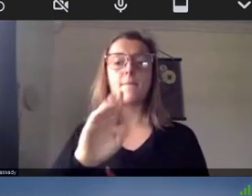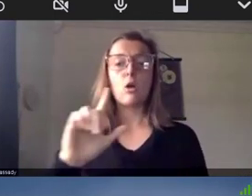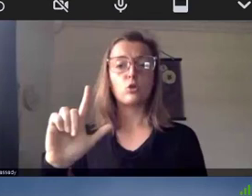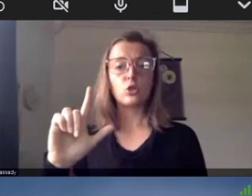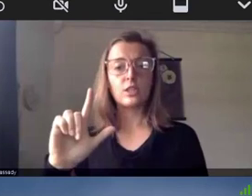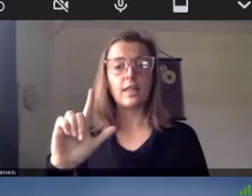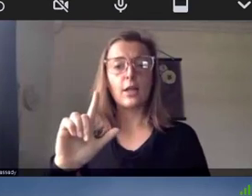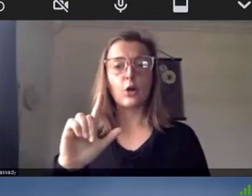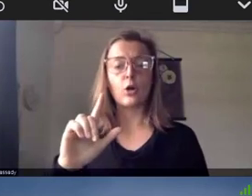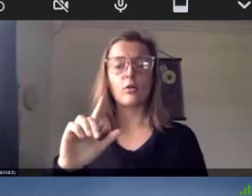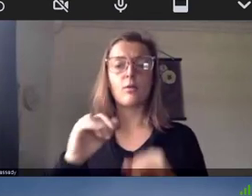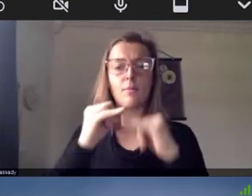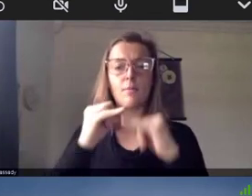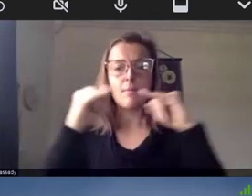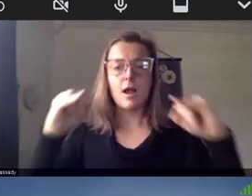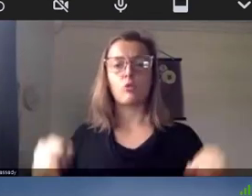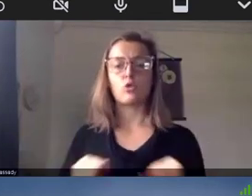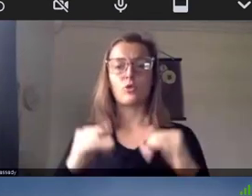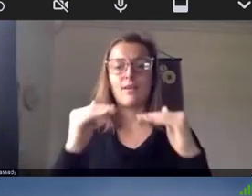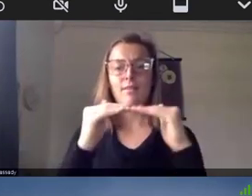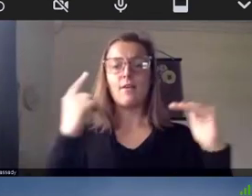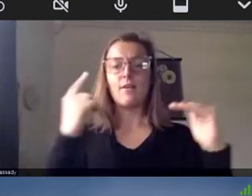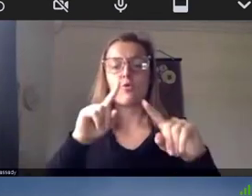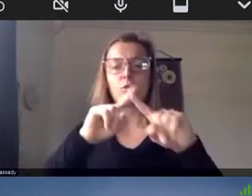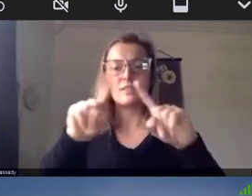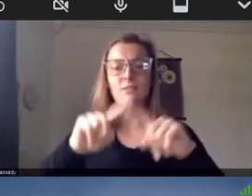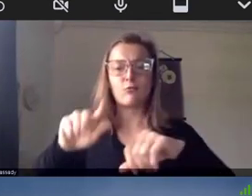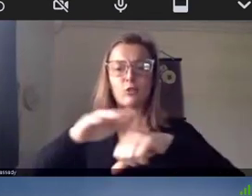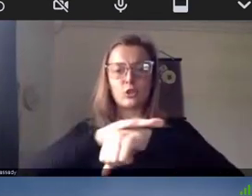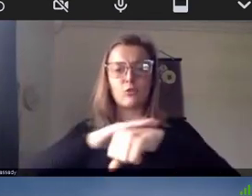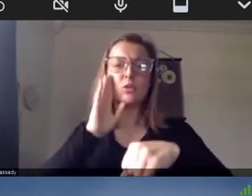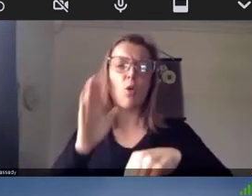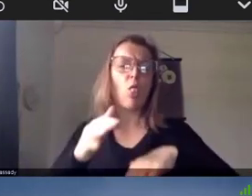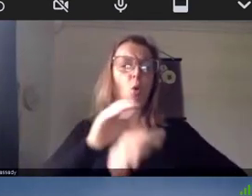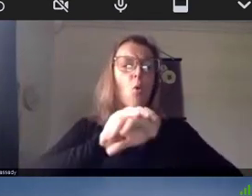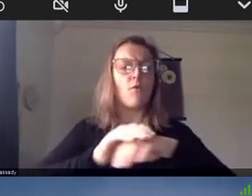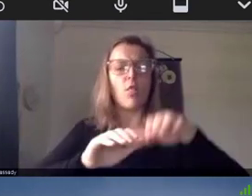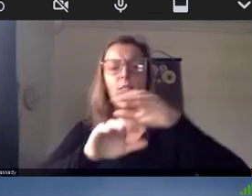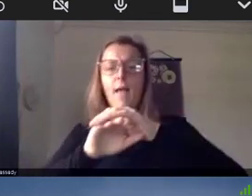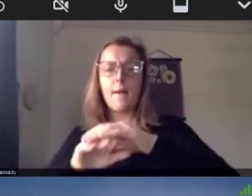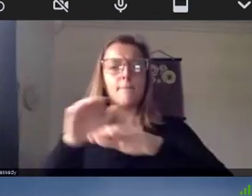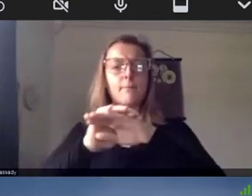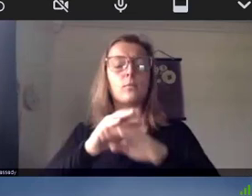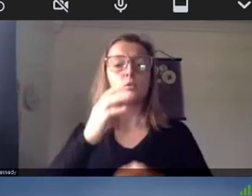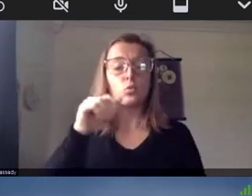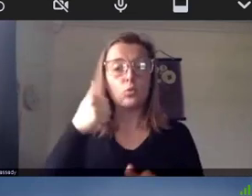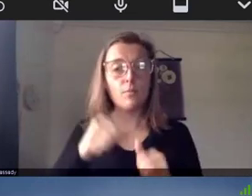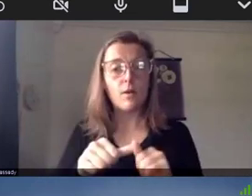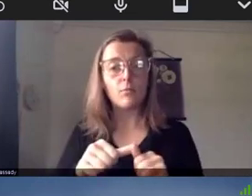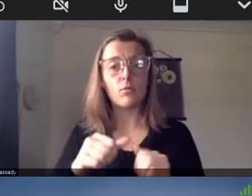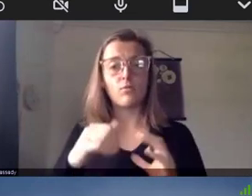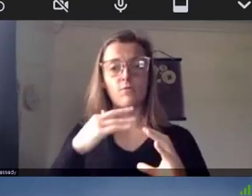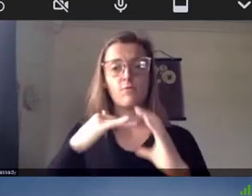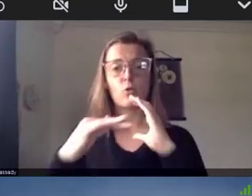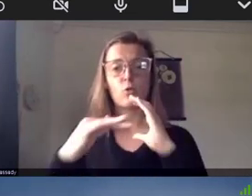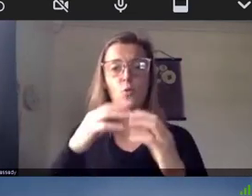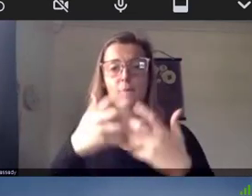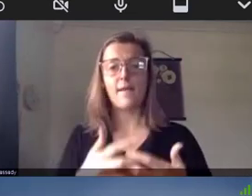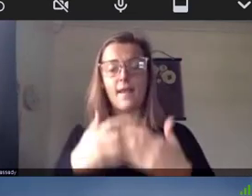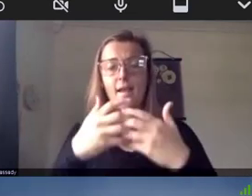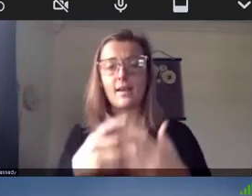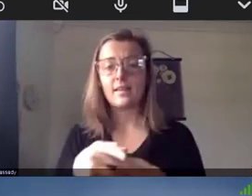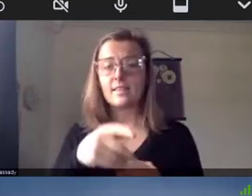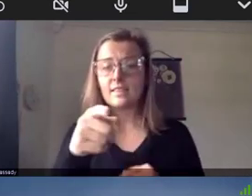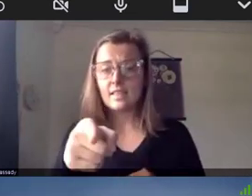we saw this in fluid mechanics where we have some entrance region where the center of this flow is still at whatever the free